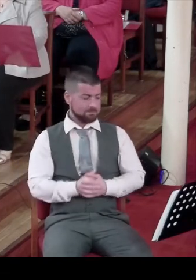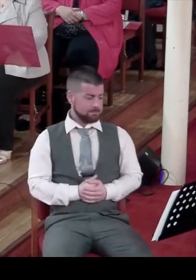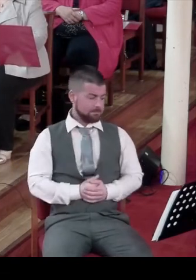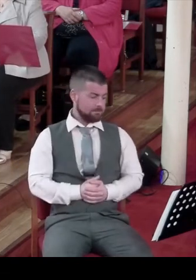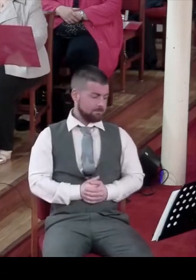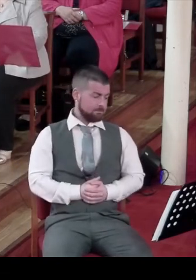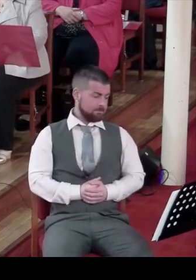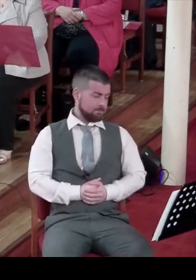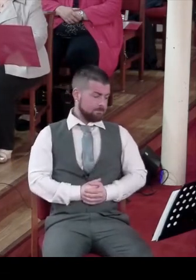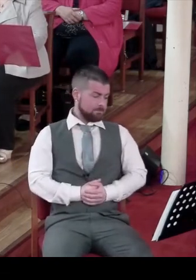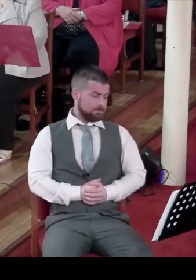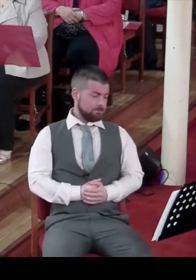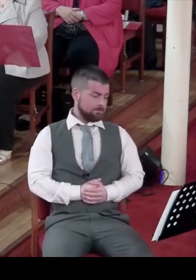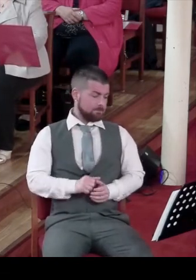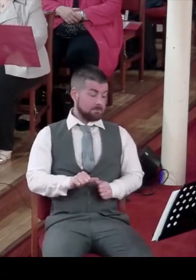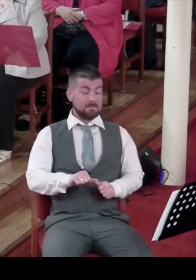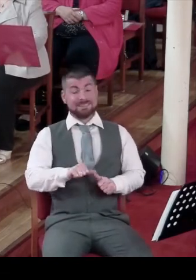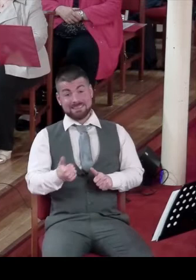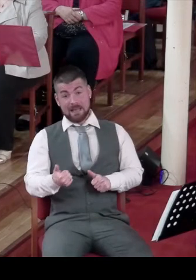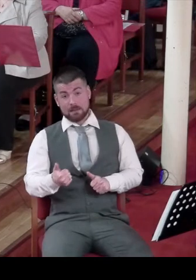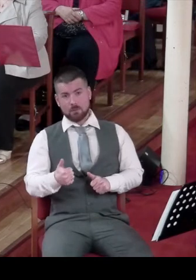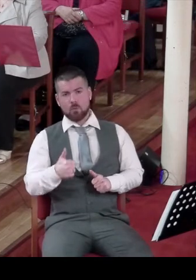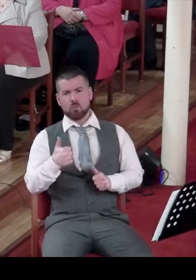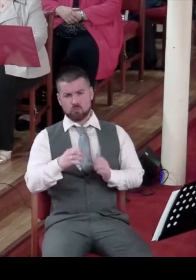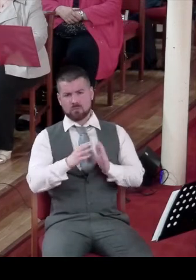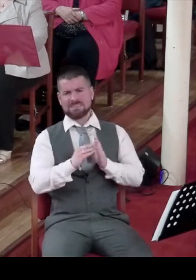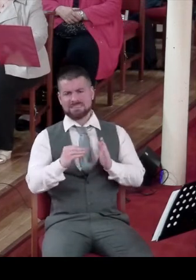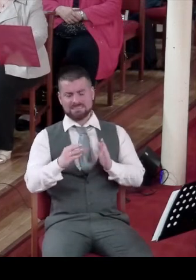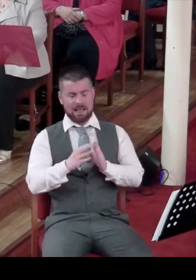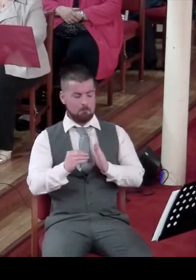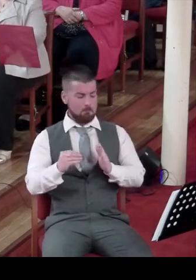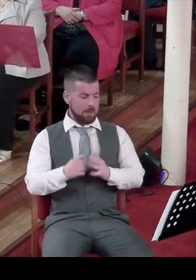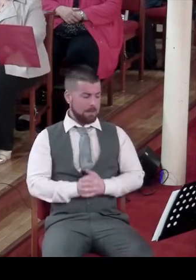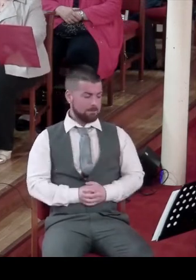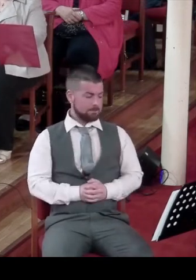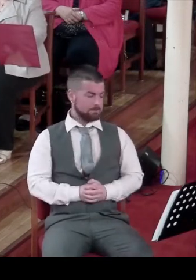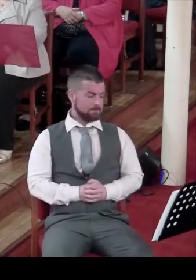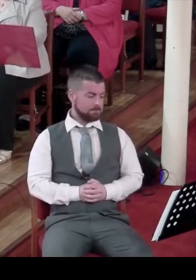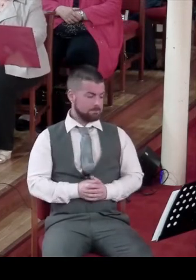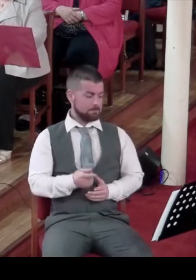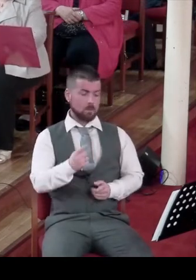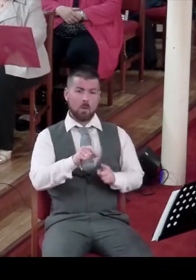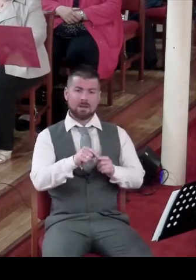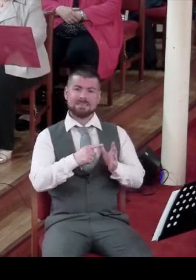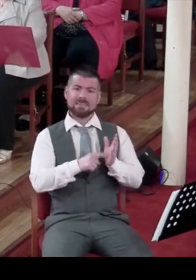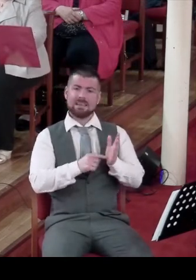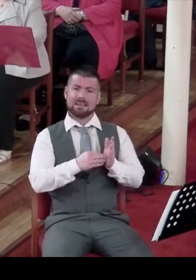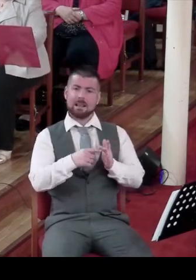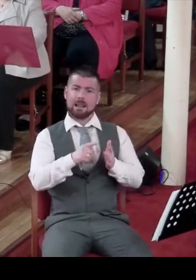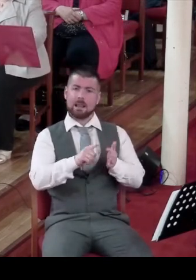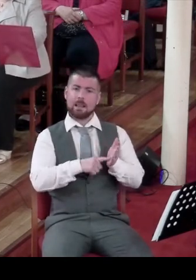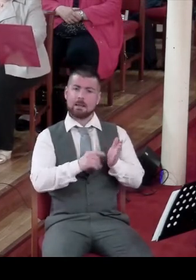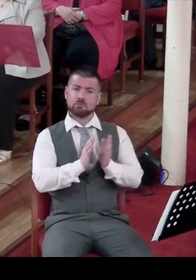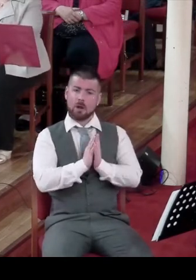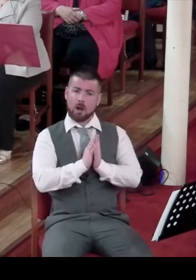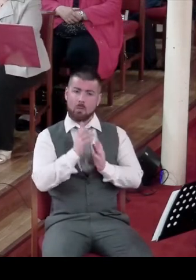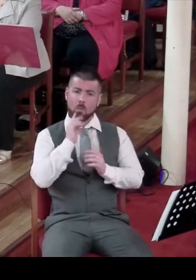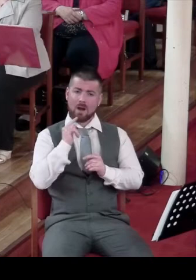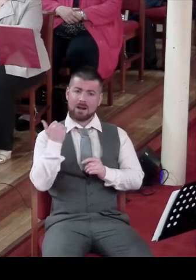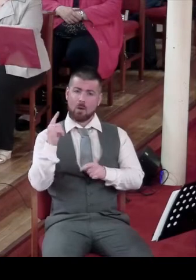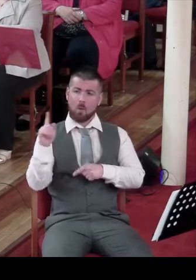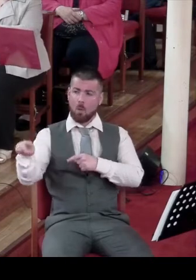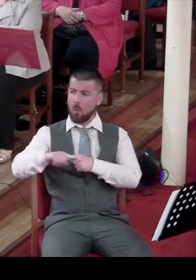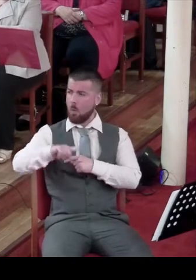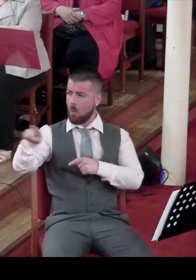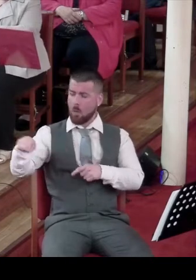one is a good example of that. Now, it almost seems in D.L. St. Andrews that every time we sing this